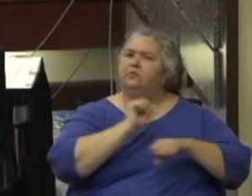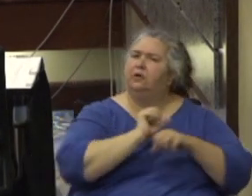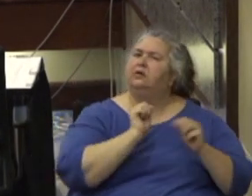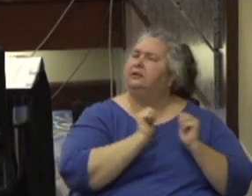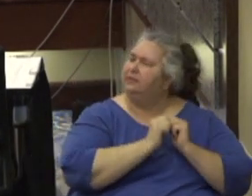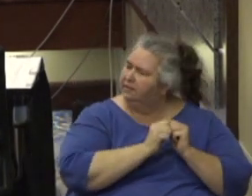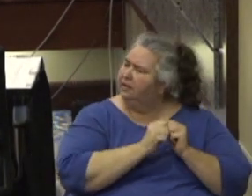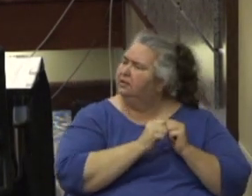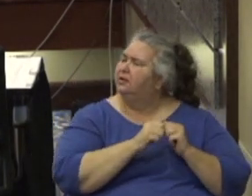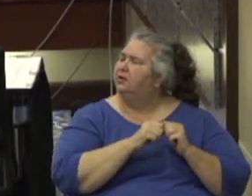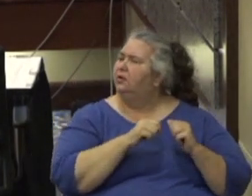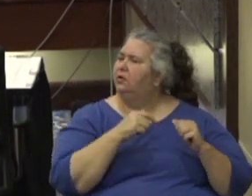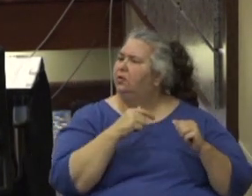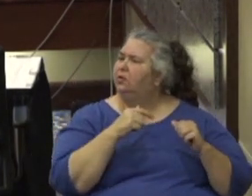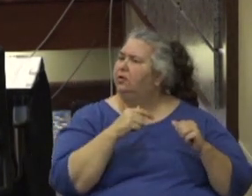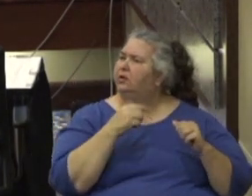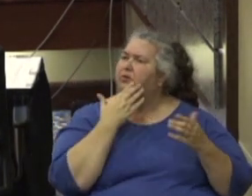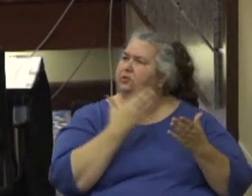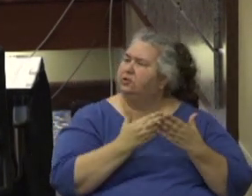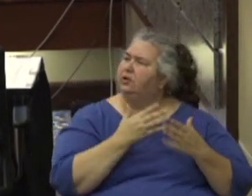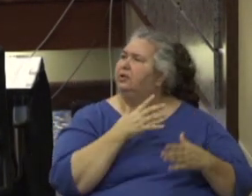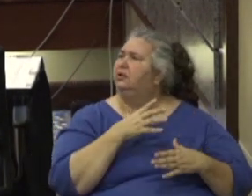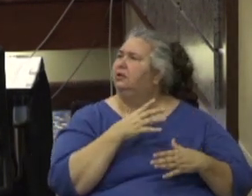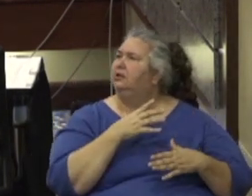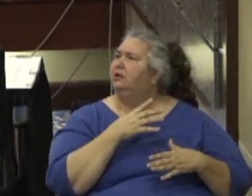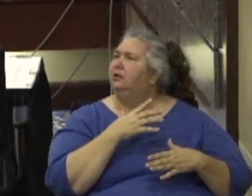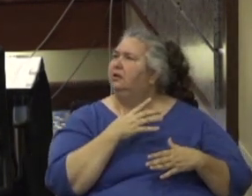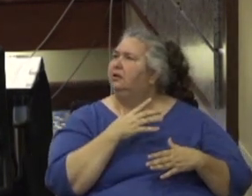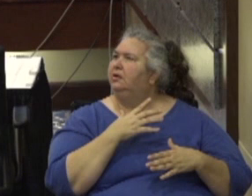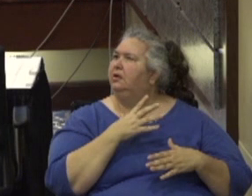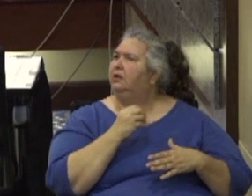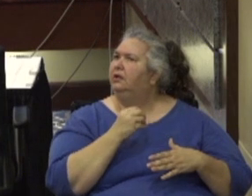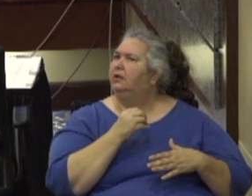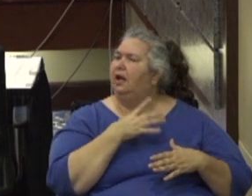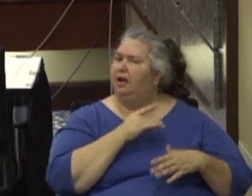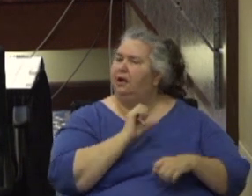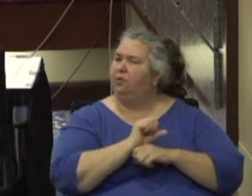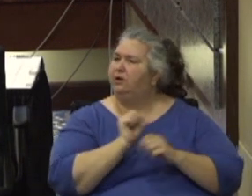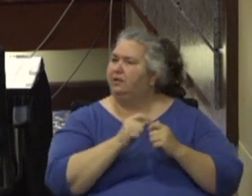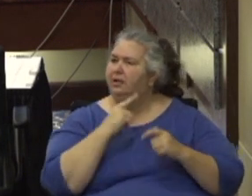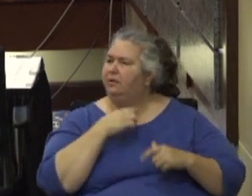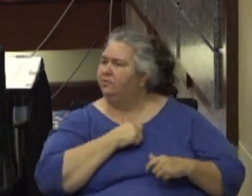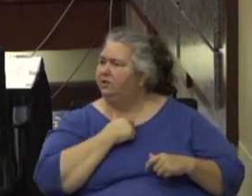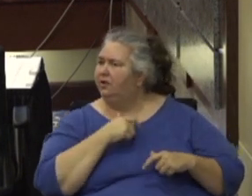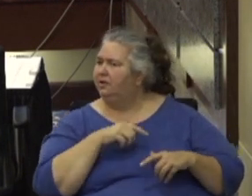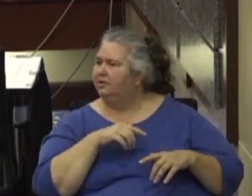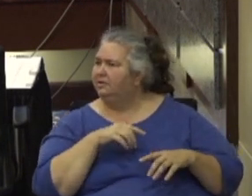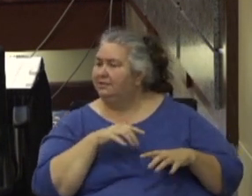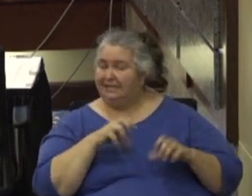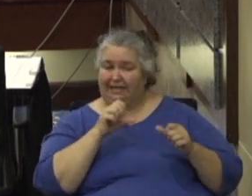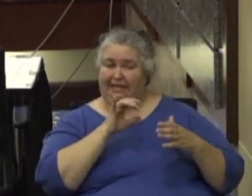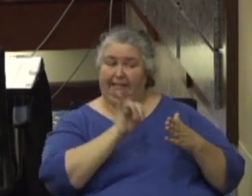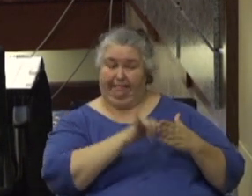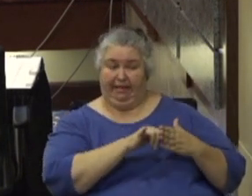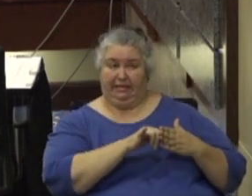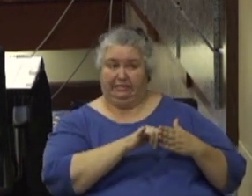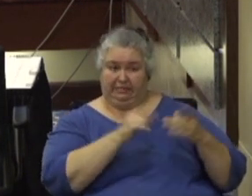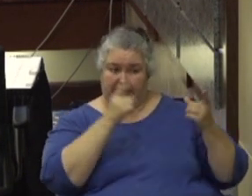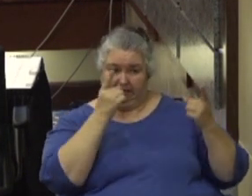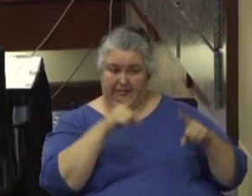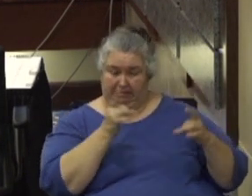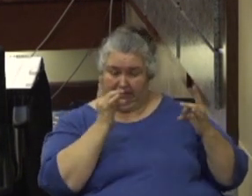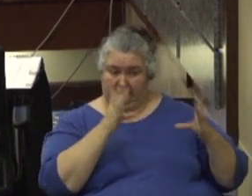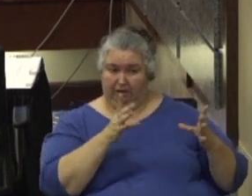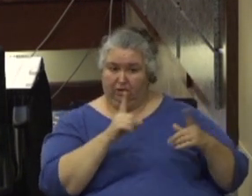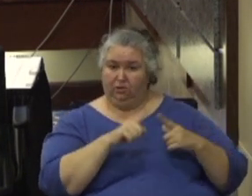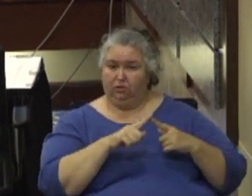initiative. And as I told somebody, I liked everybody working together. I'm sorry that it's taken this crisis to get us all